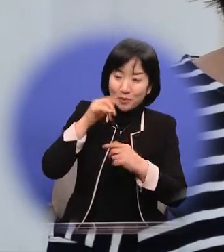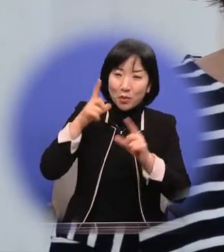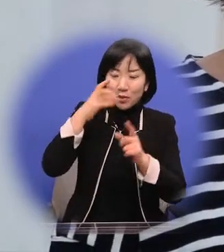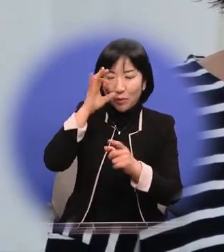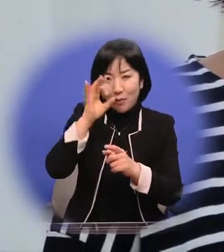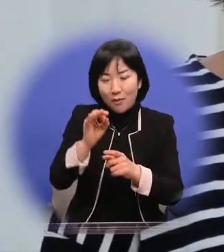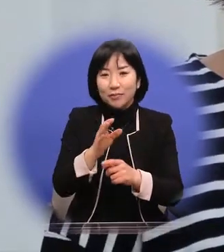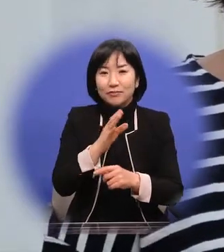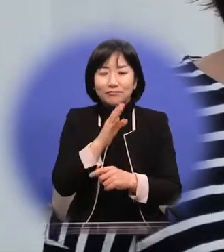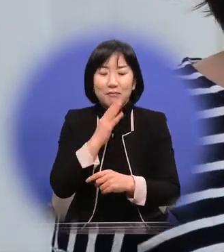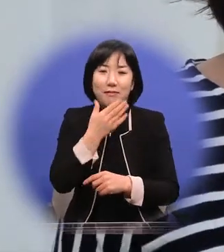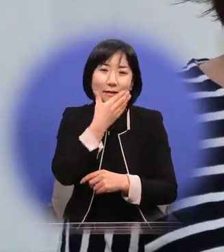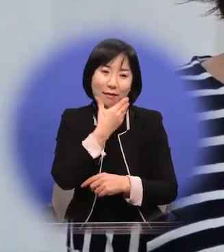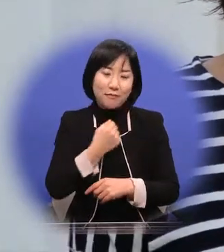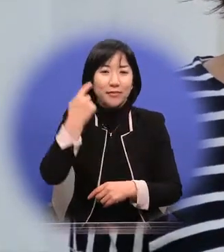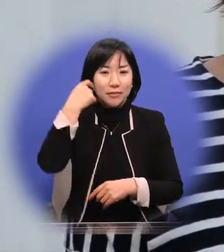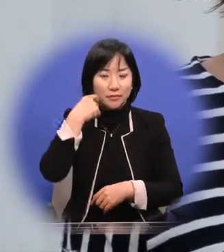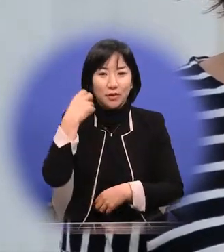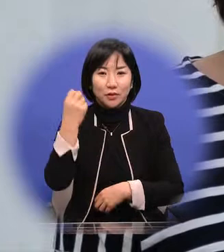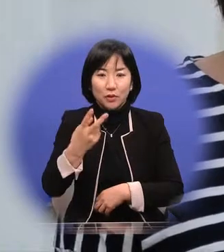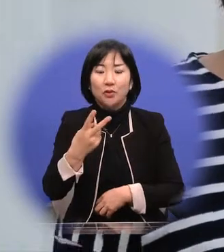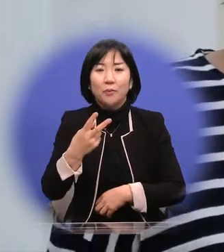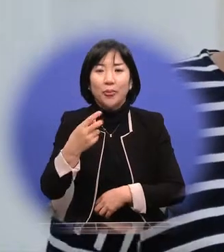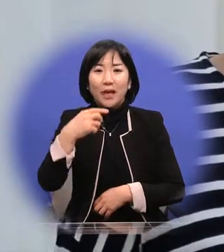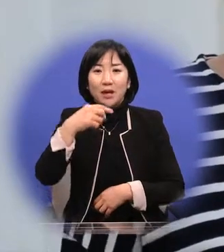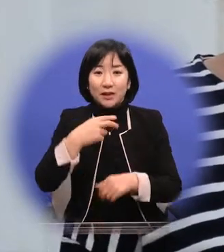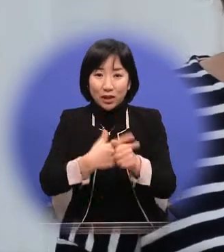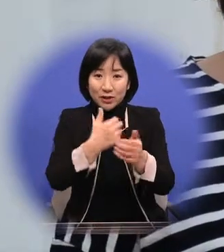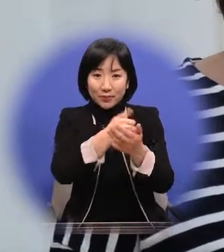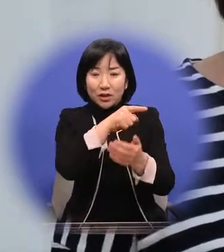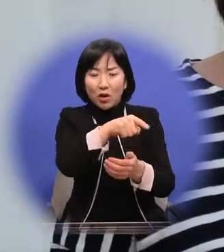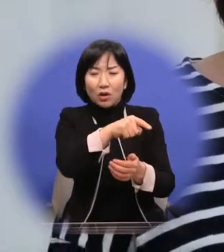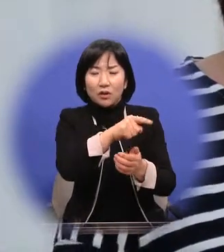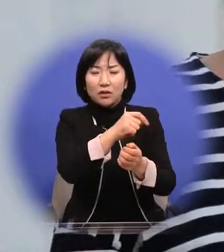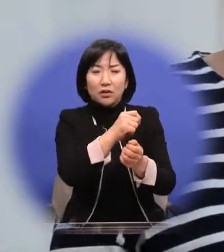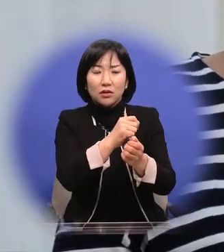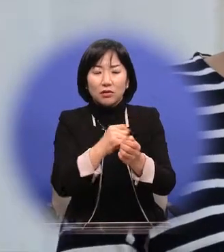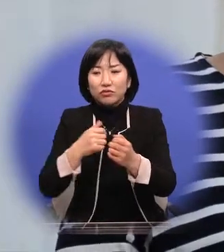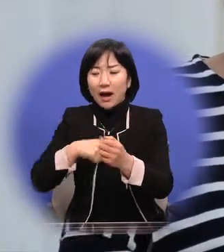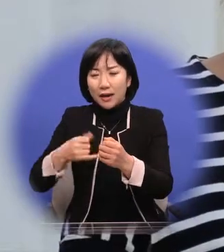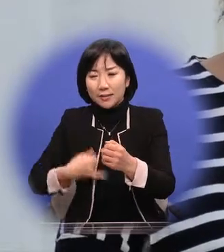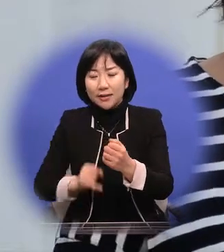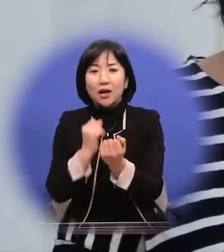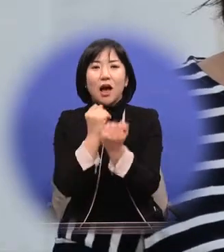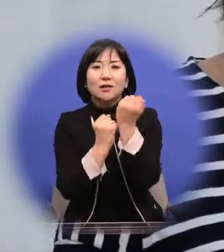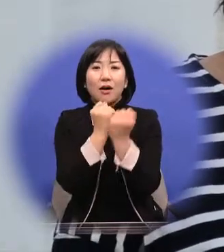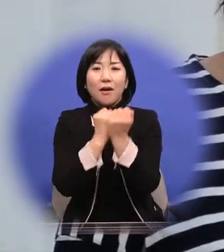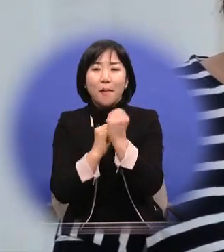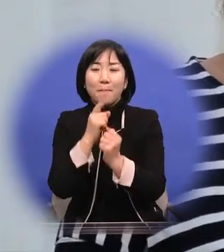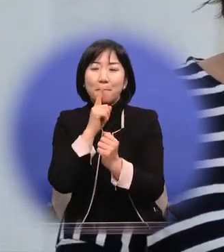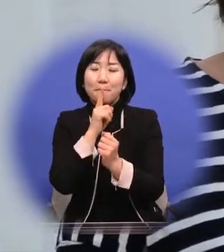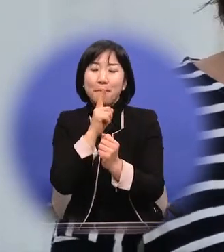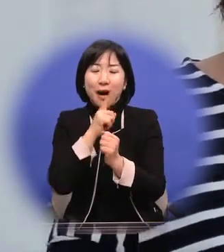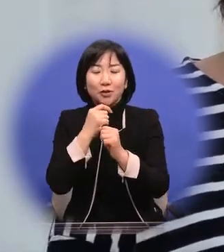was so happy to about children's play like this.